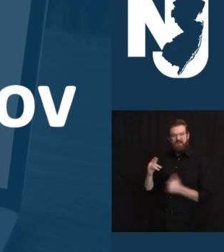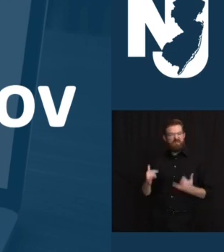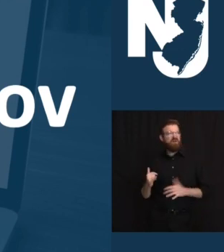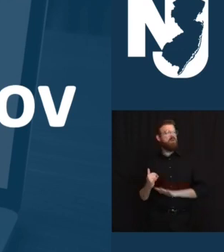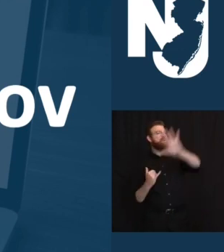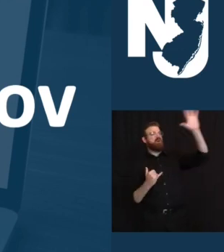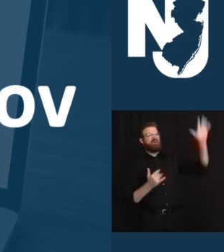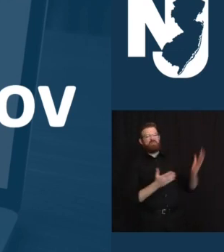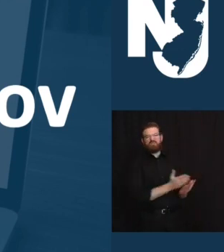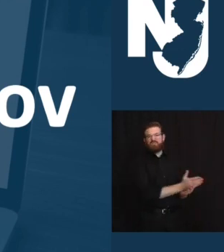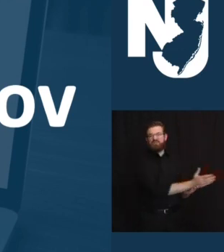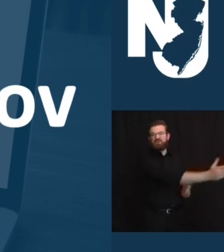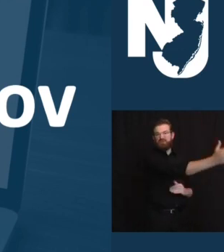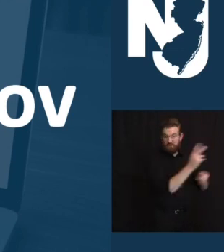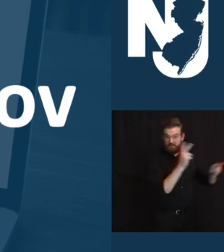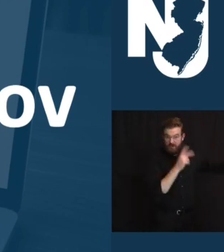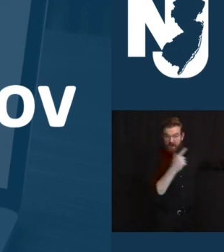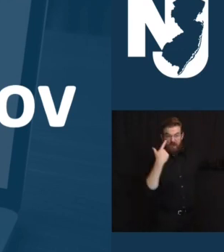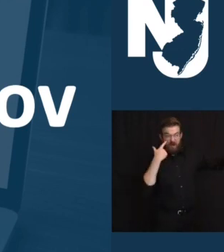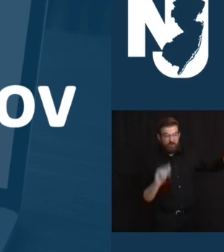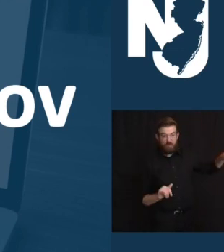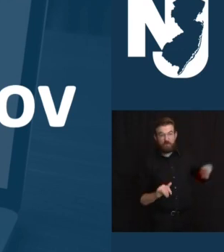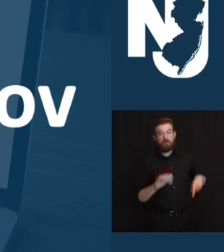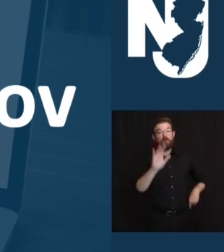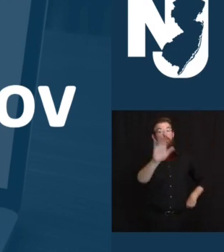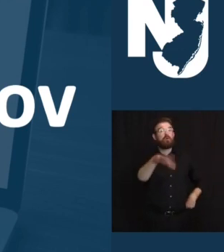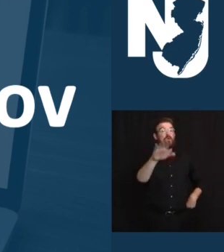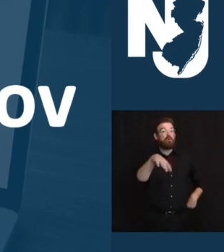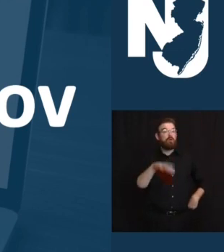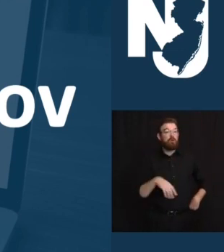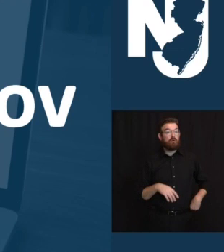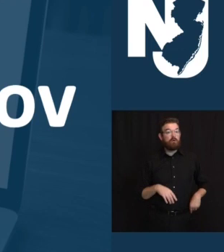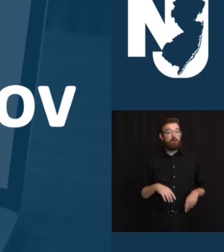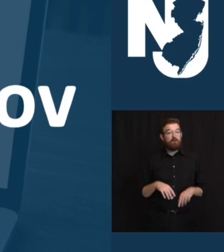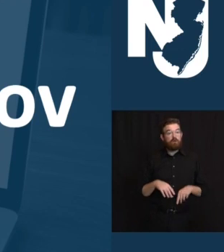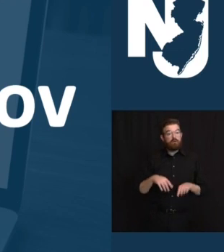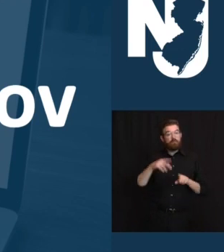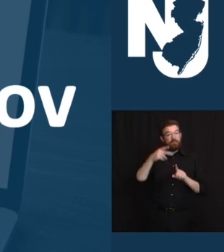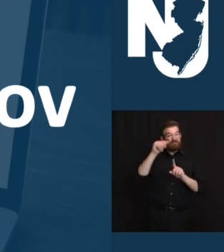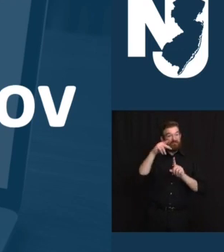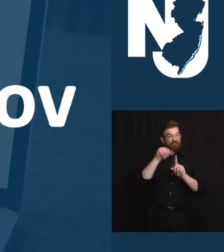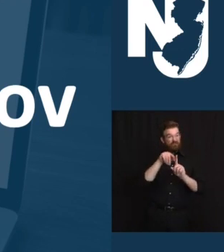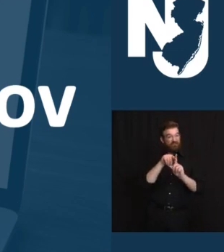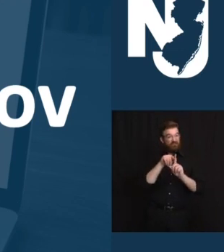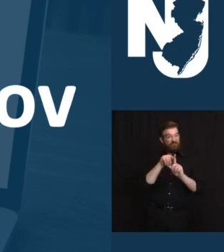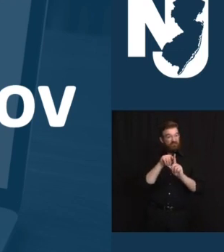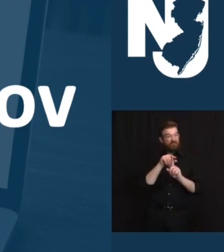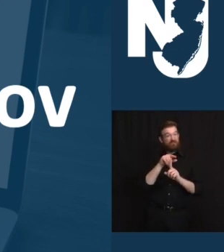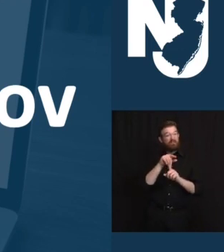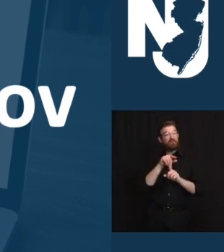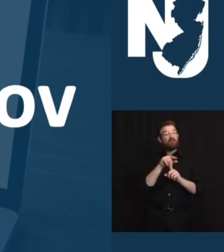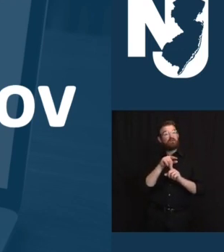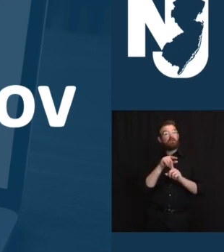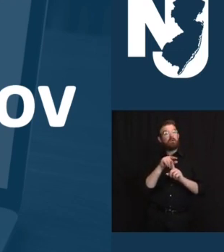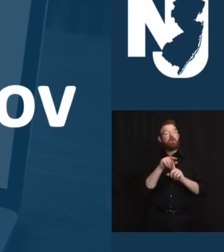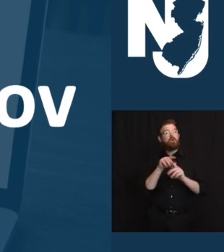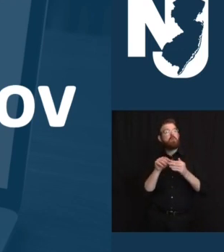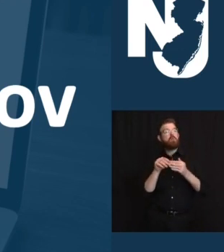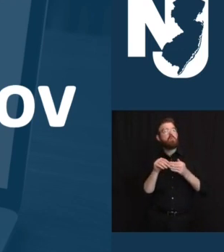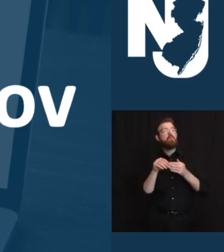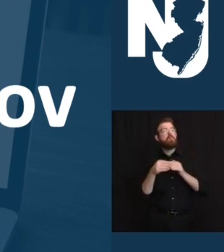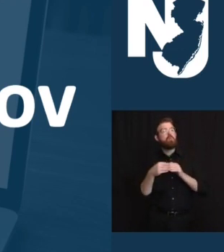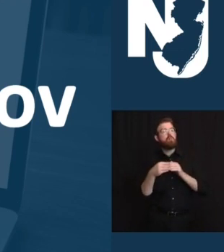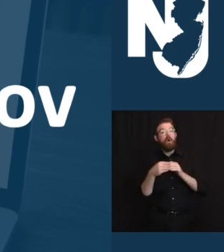door in Pennsylvania, restrictions that had been relaxed have been tightened back again. This is one reason why we have been